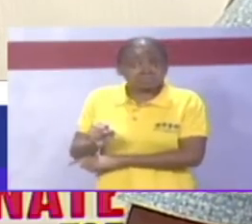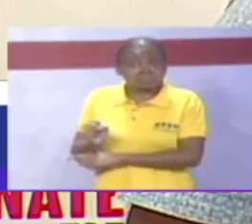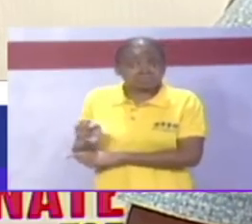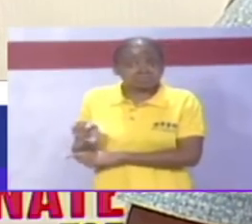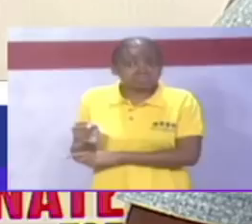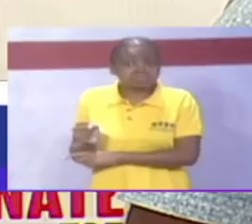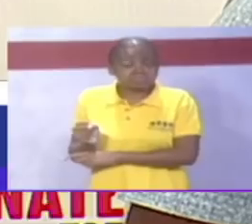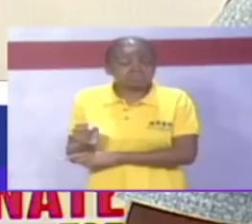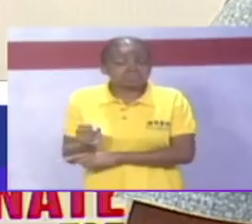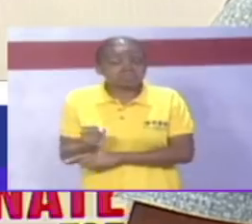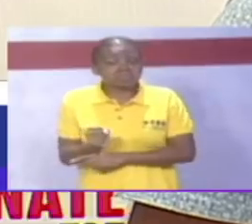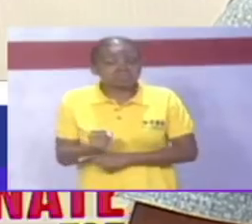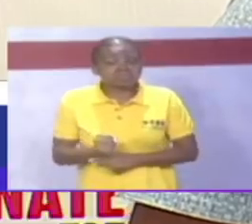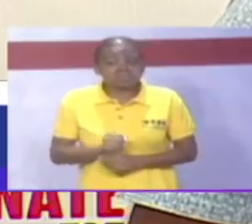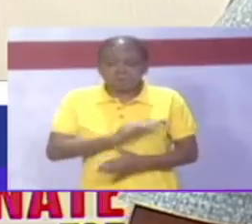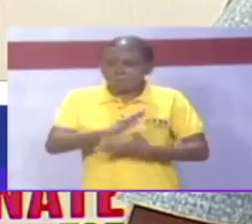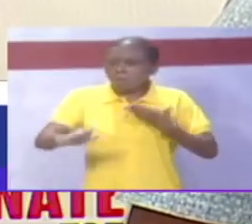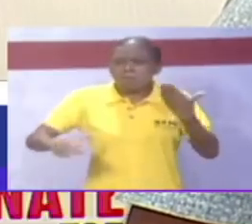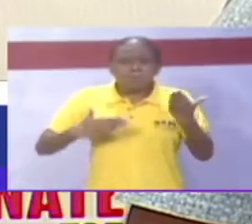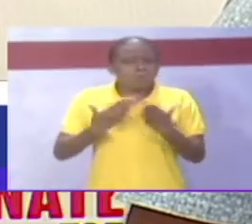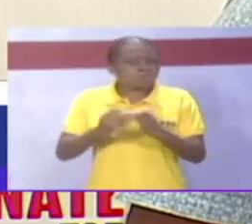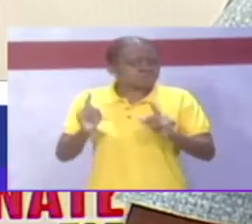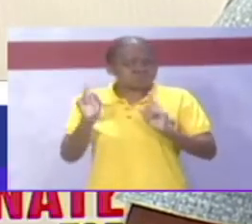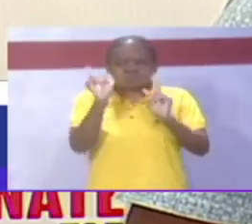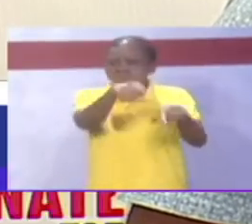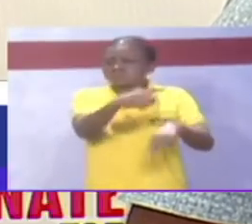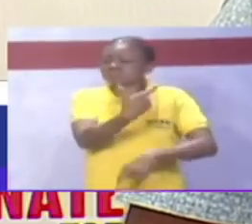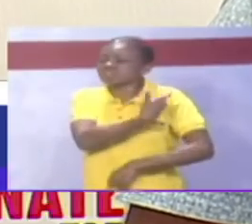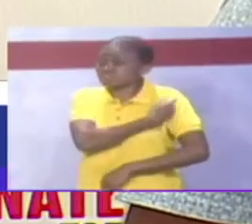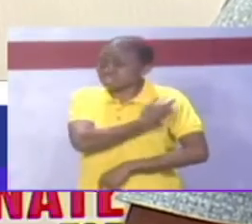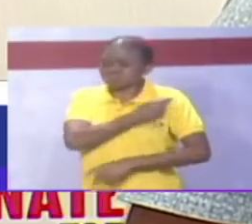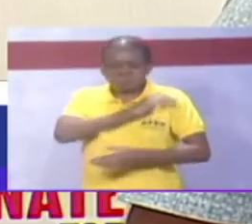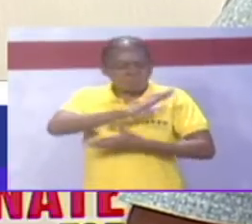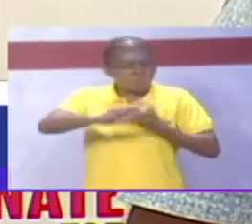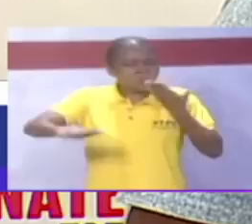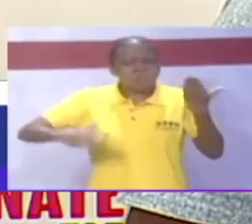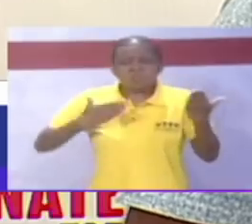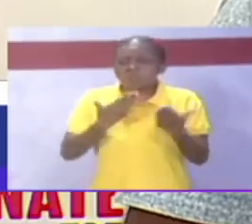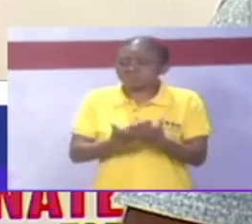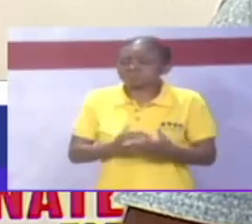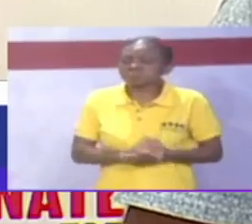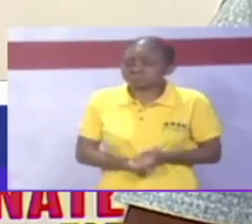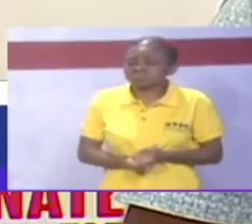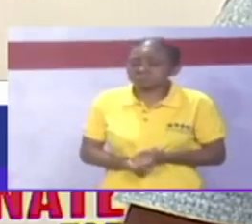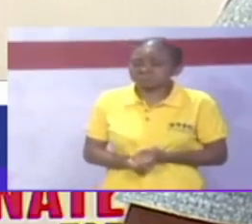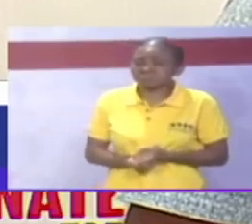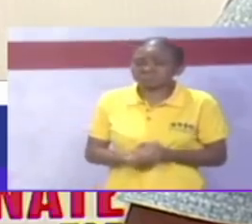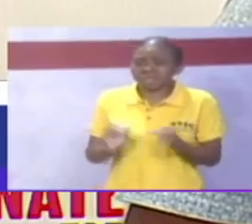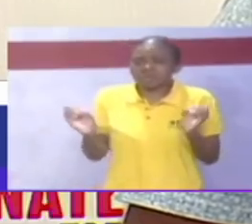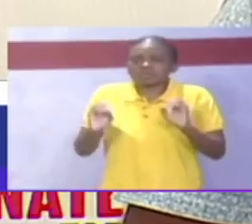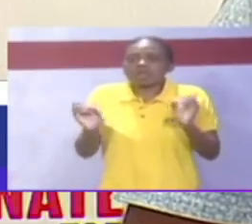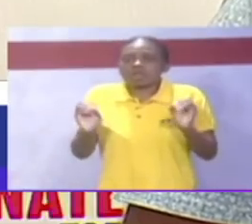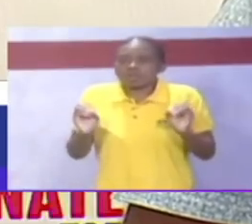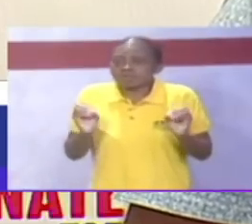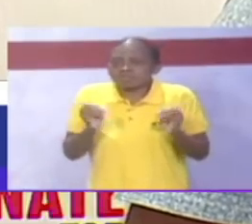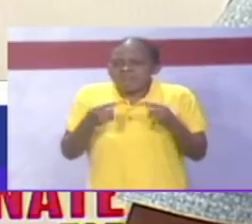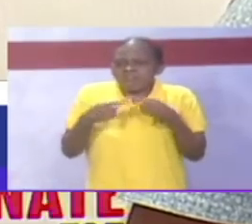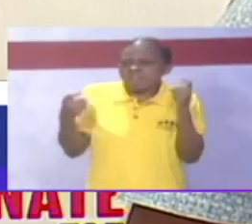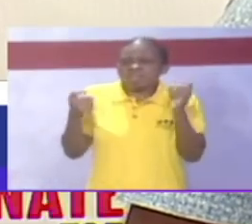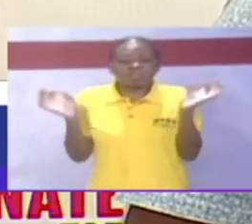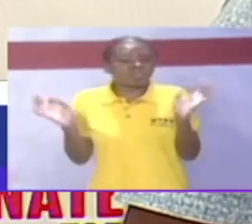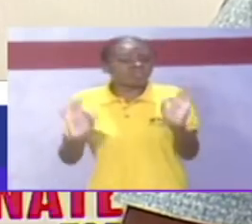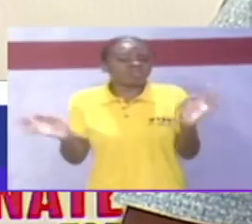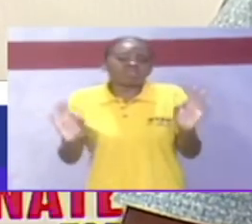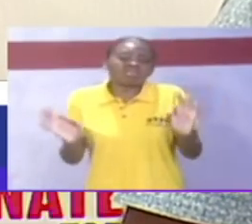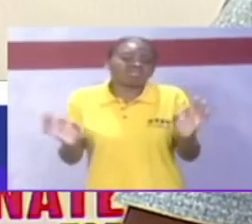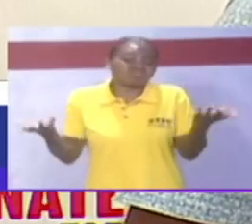father-in-law. We have all been vaccinated without any side effects whatsoever. But it